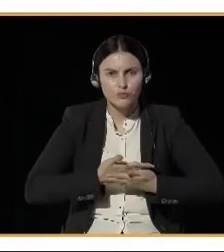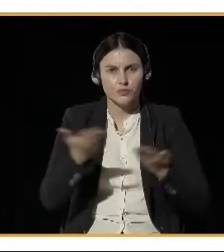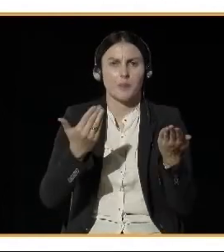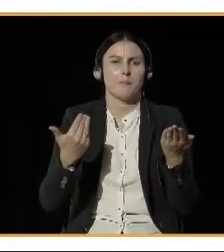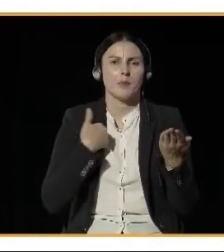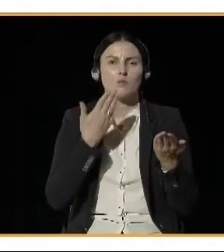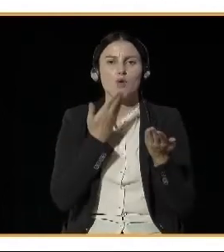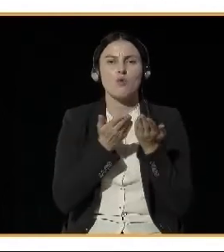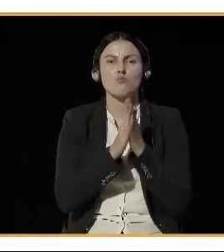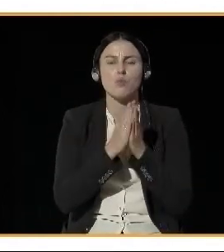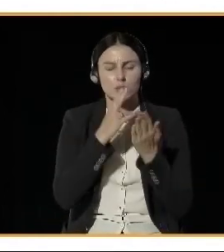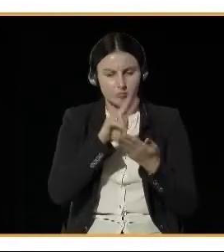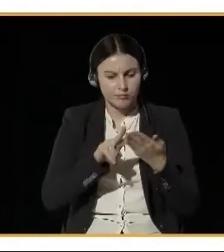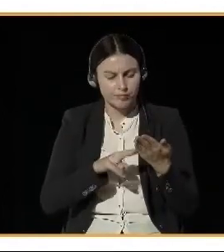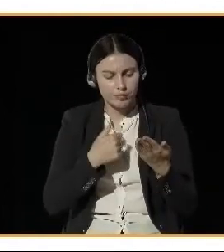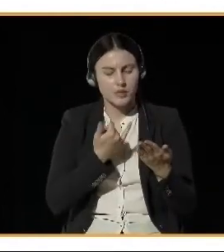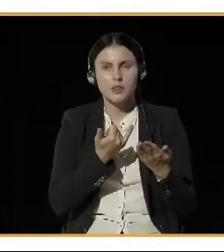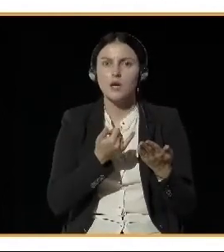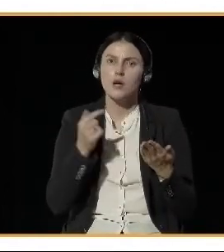selected practices to be